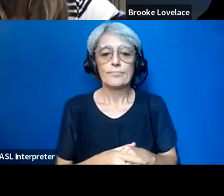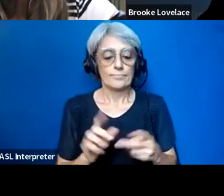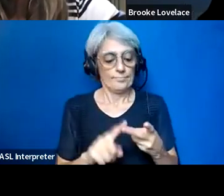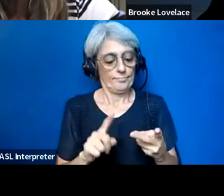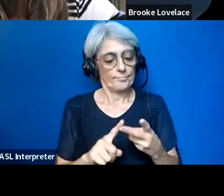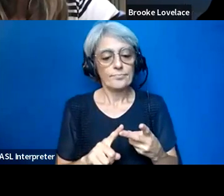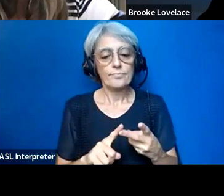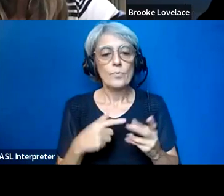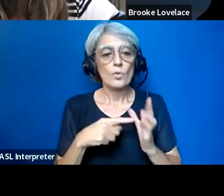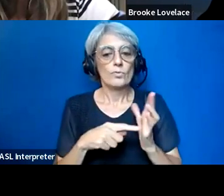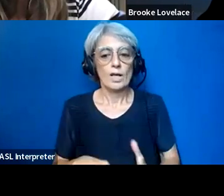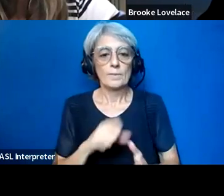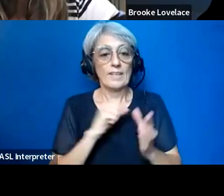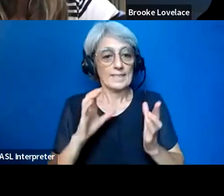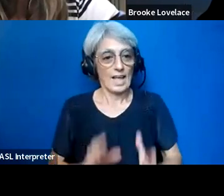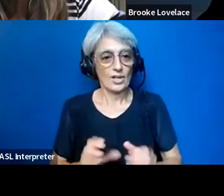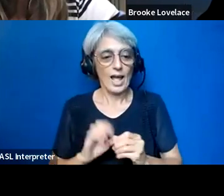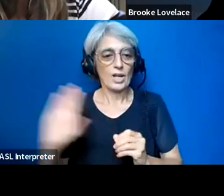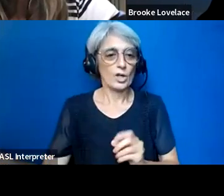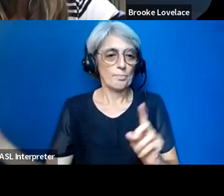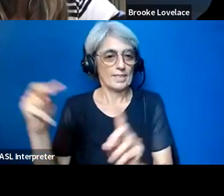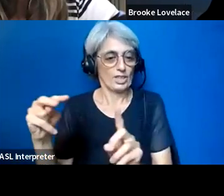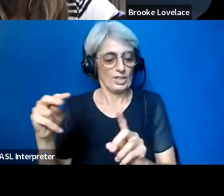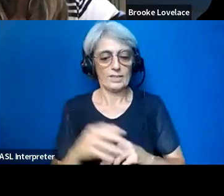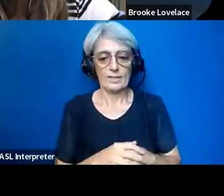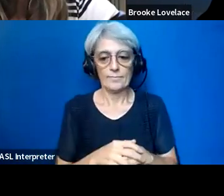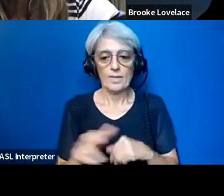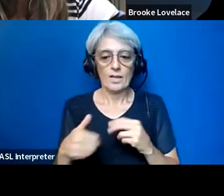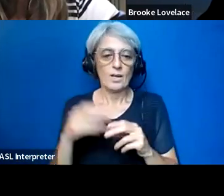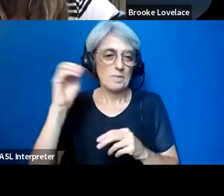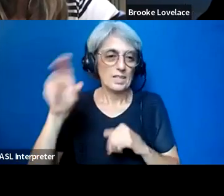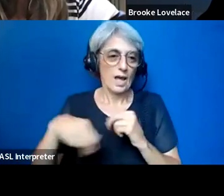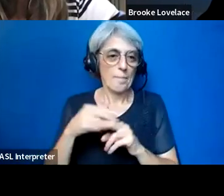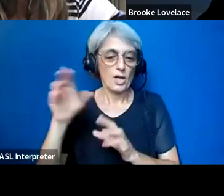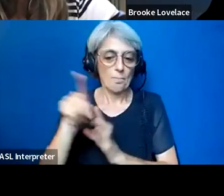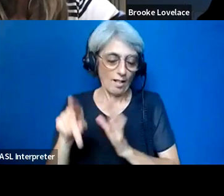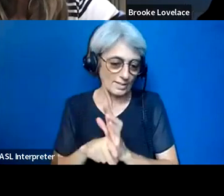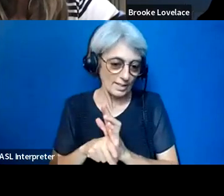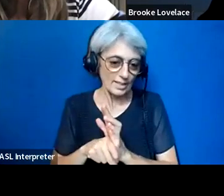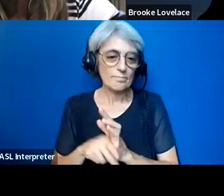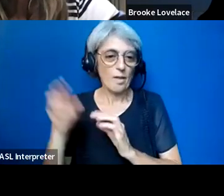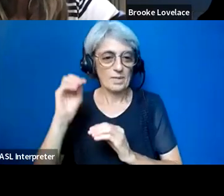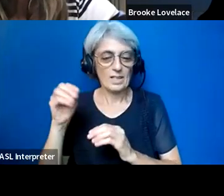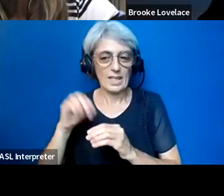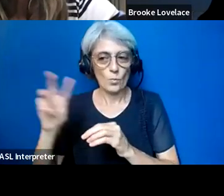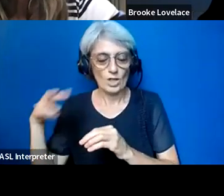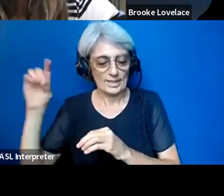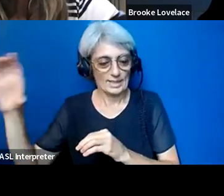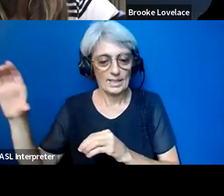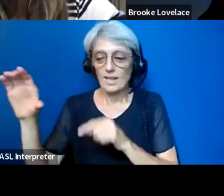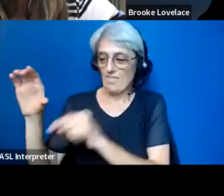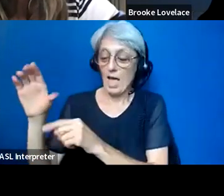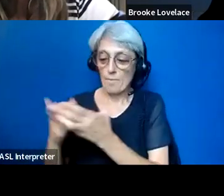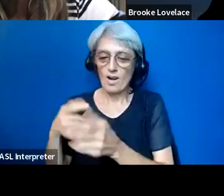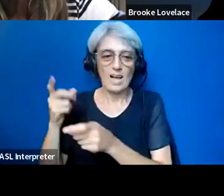do represent the senator in the positions she's taking on her policy stances in Washington. And that's more the side that I handle now in my